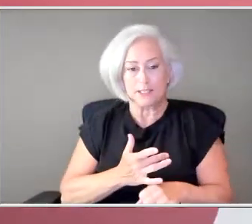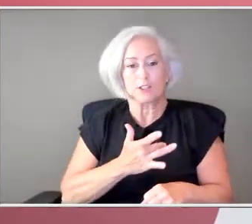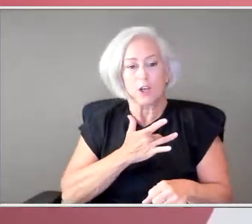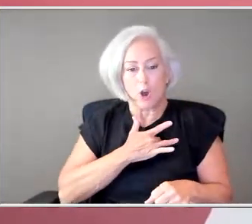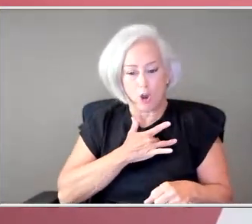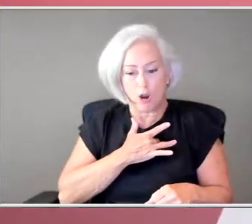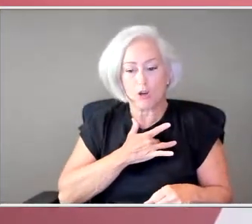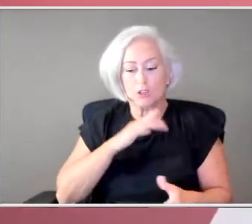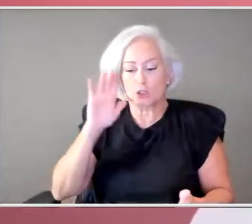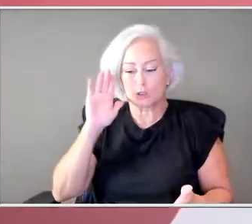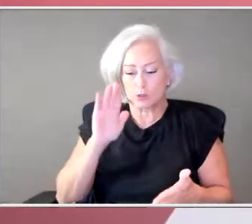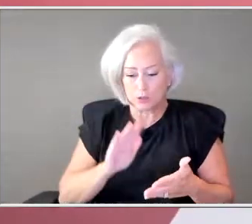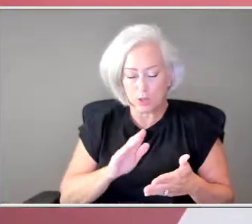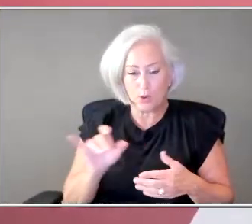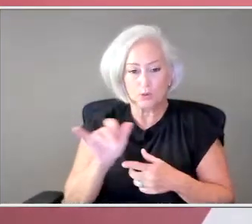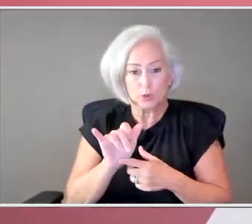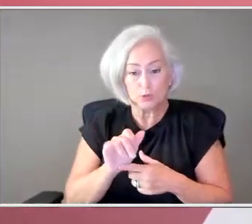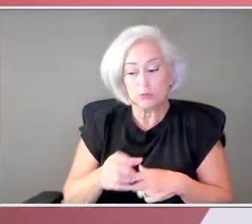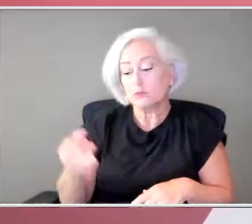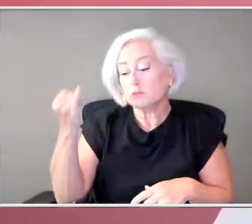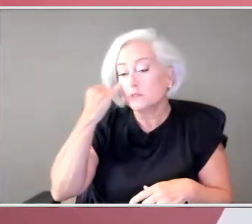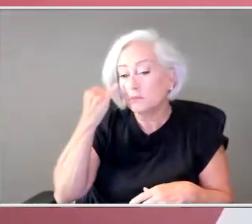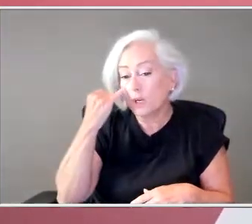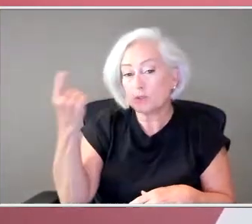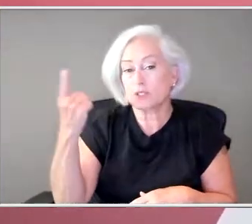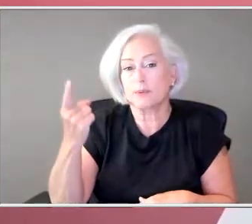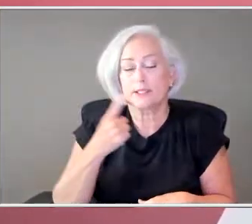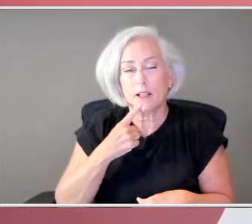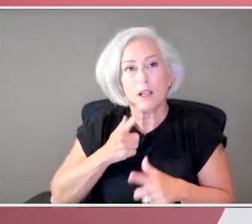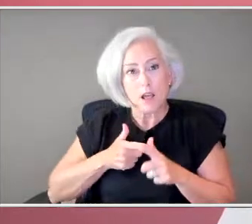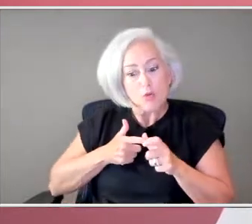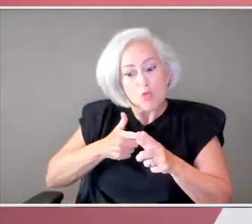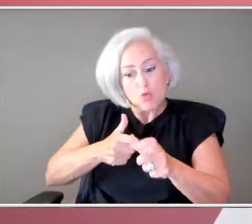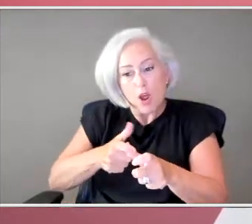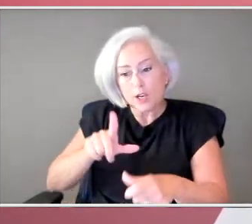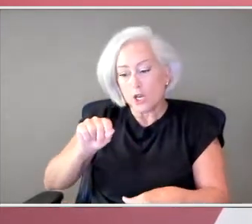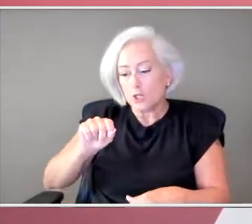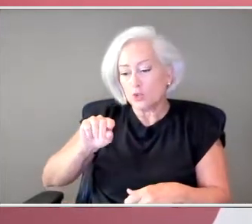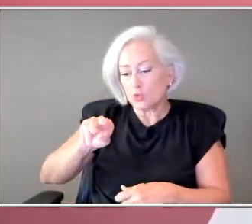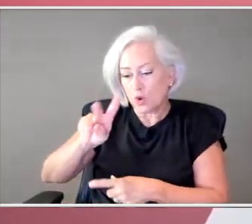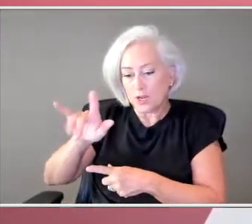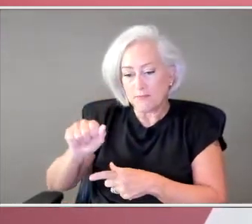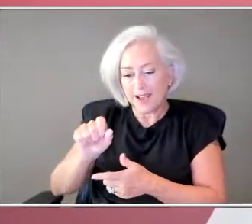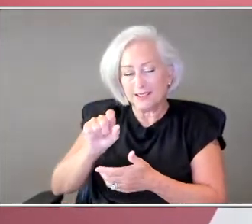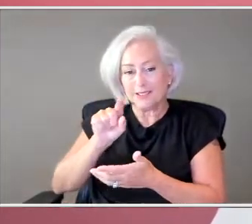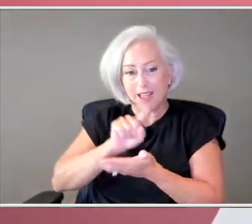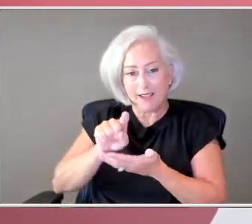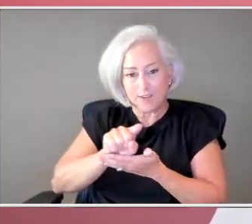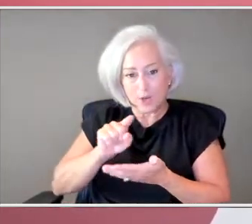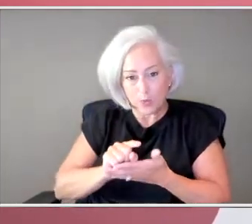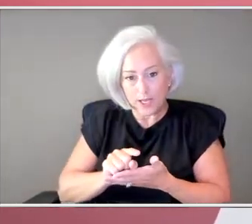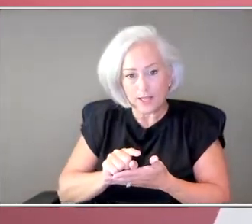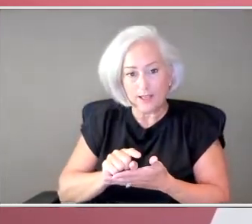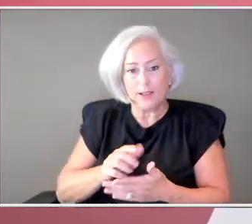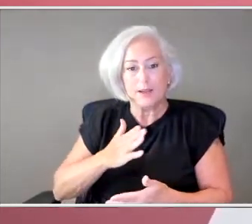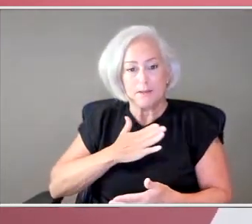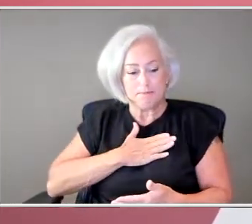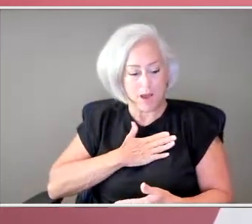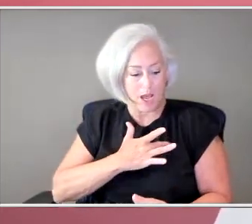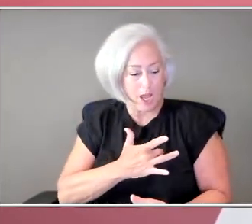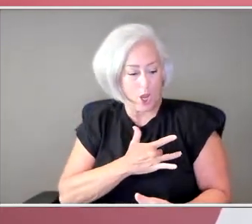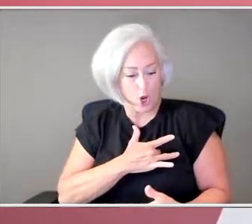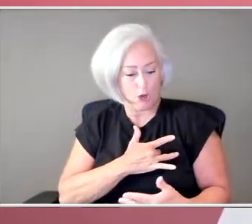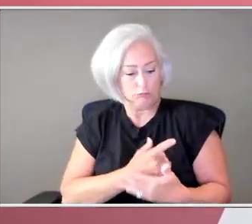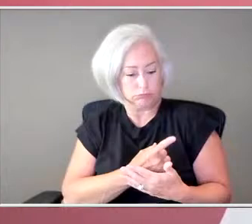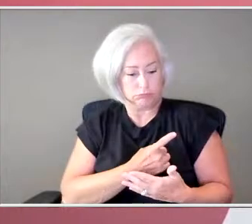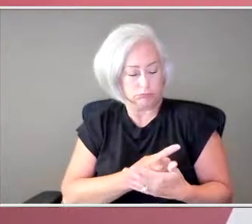if someone tells me they're running 20 miles a week and their resting heart rate is 90, either something is really wrong or they don't know